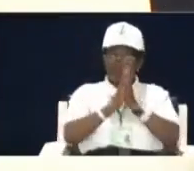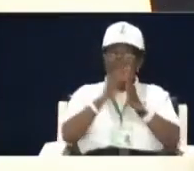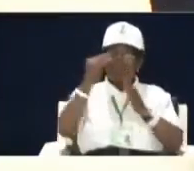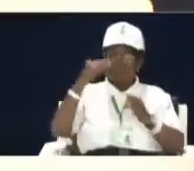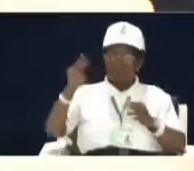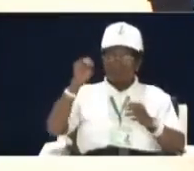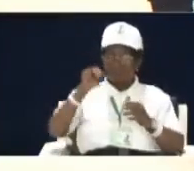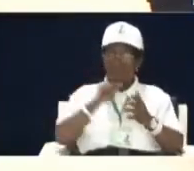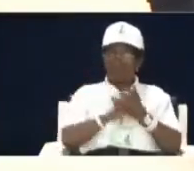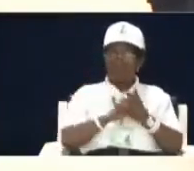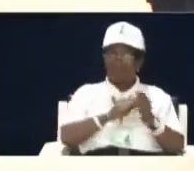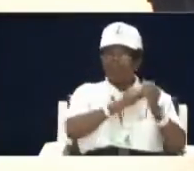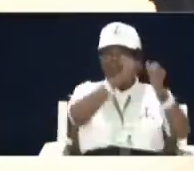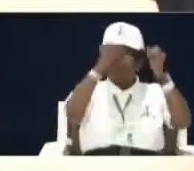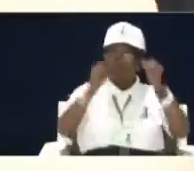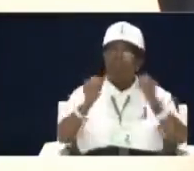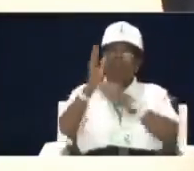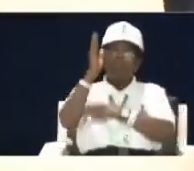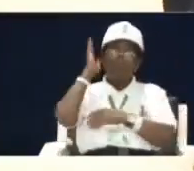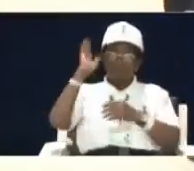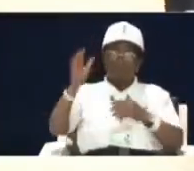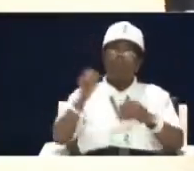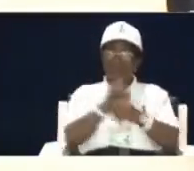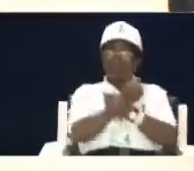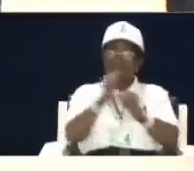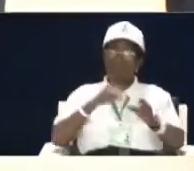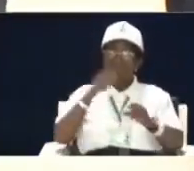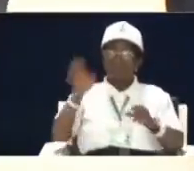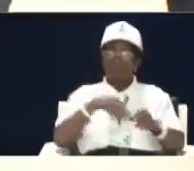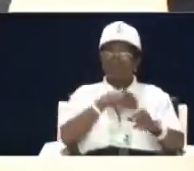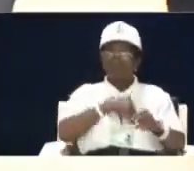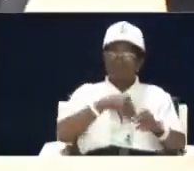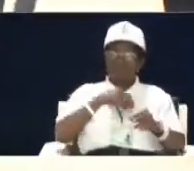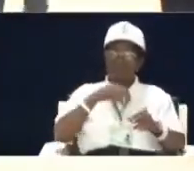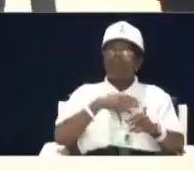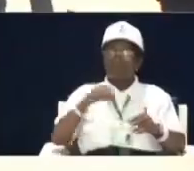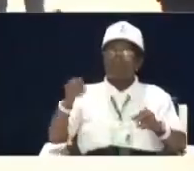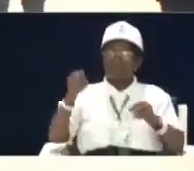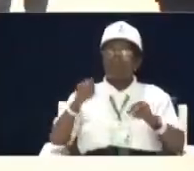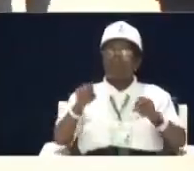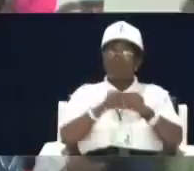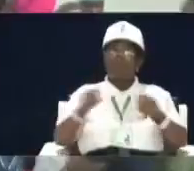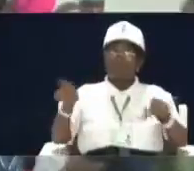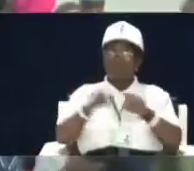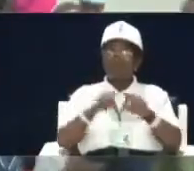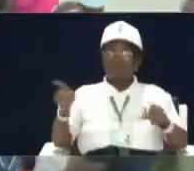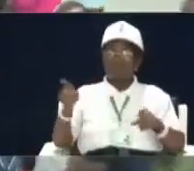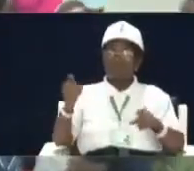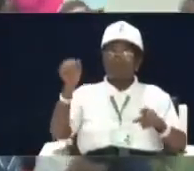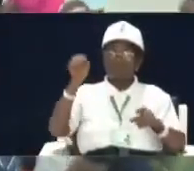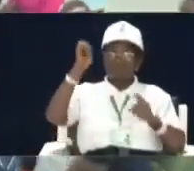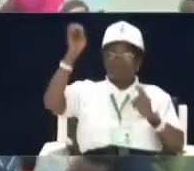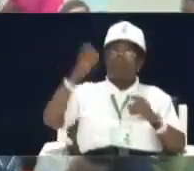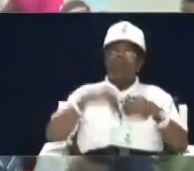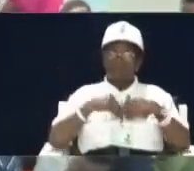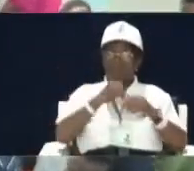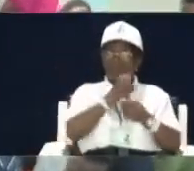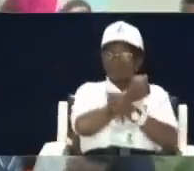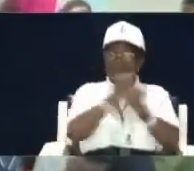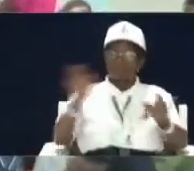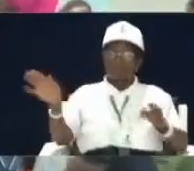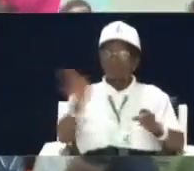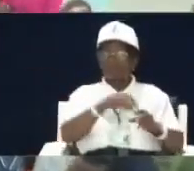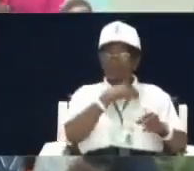Pray that the Almighty God will save their souls, even as he has saved your soul. That God will give them